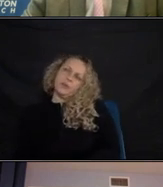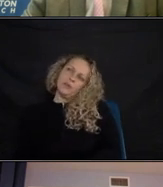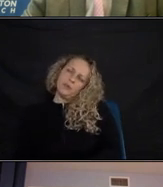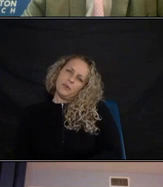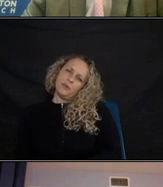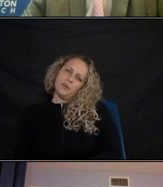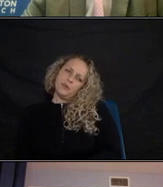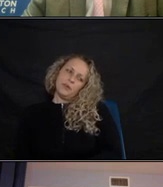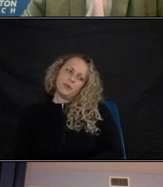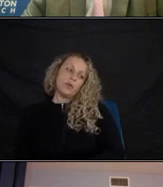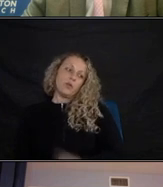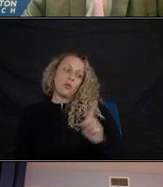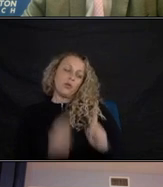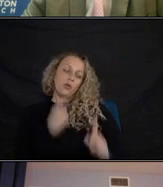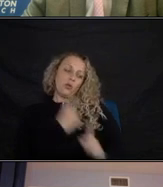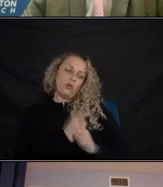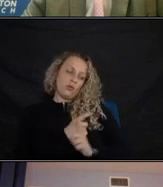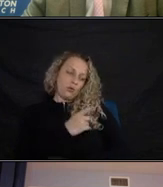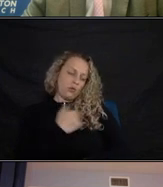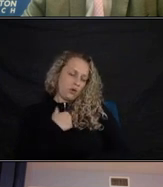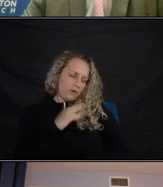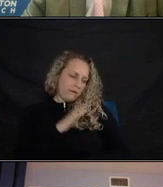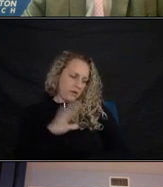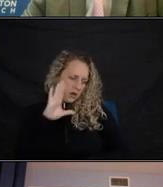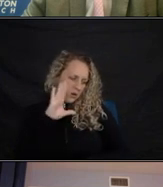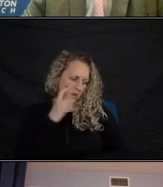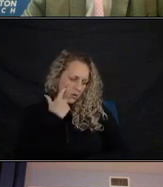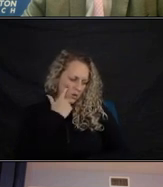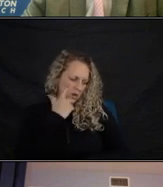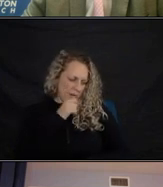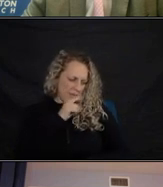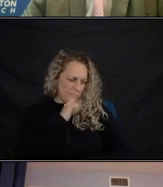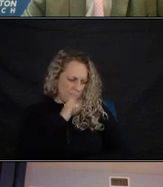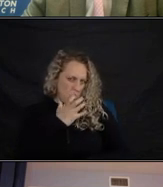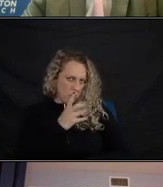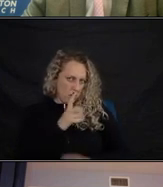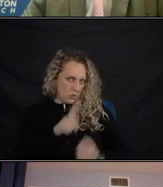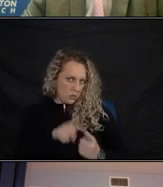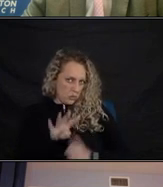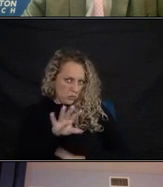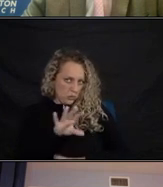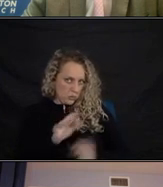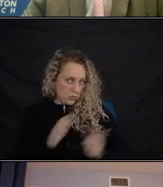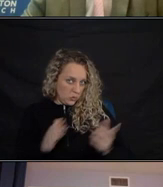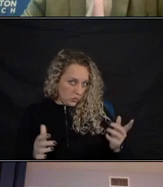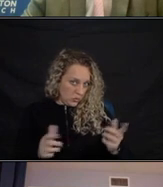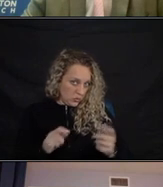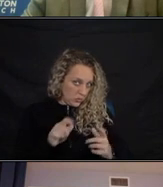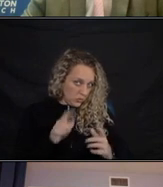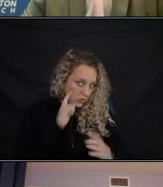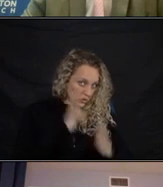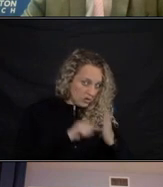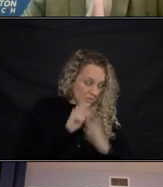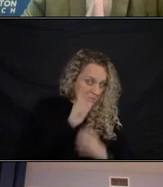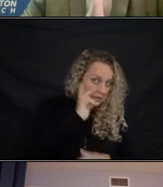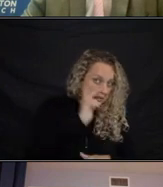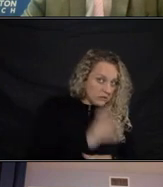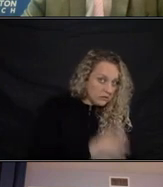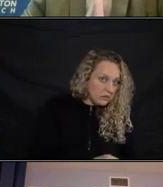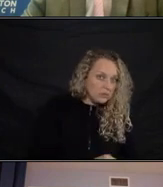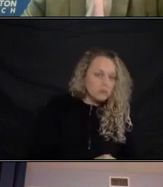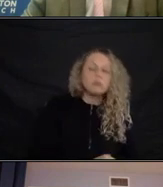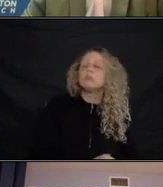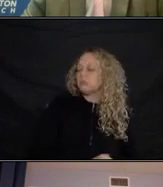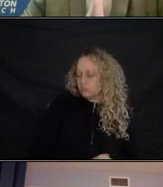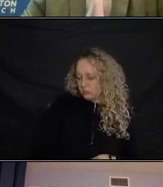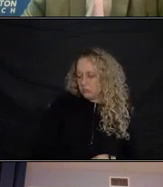Mayor Grant, you are correct. He did have his hand raised earlier. I'm not sure if you would like me to check and see. All right.